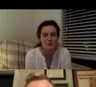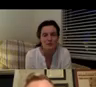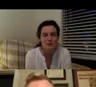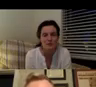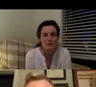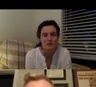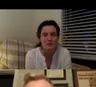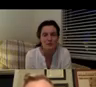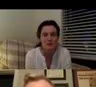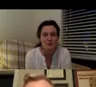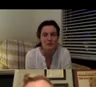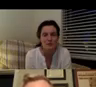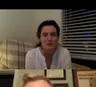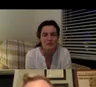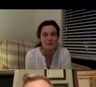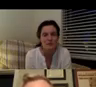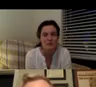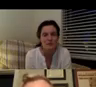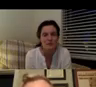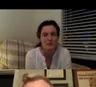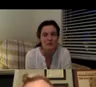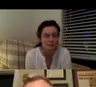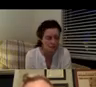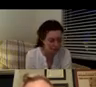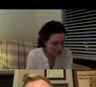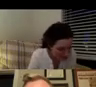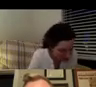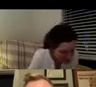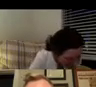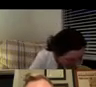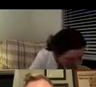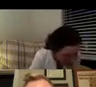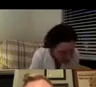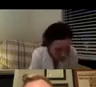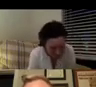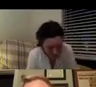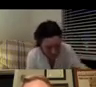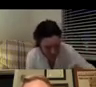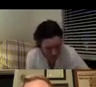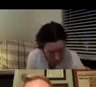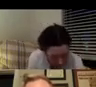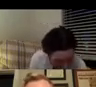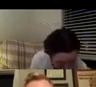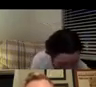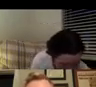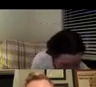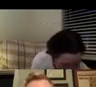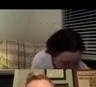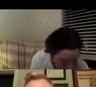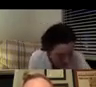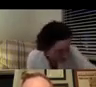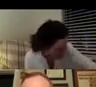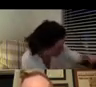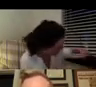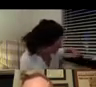have assigned questions for you guys to go over. However, in each breakout group, I